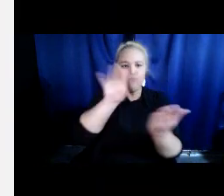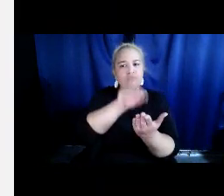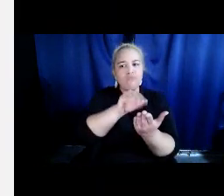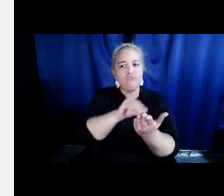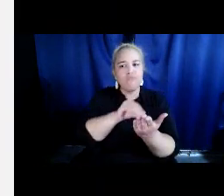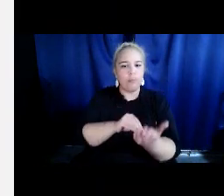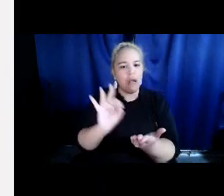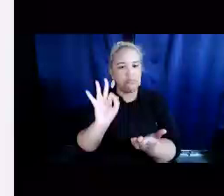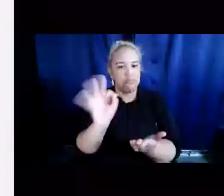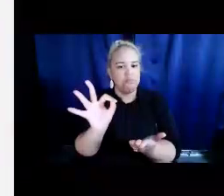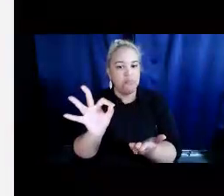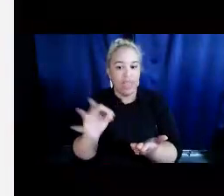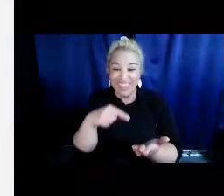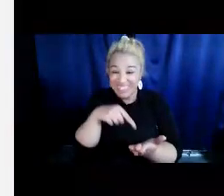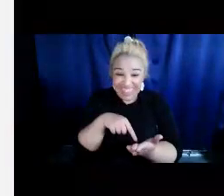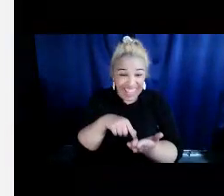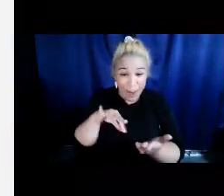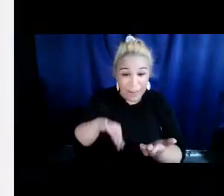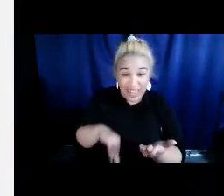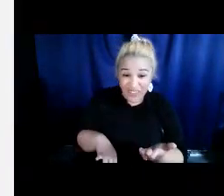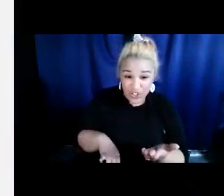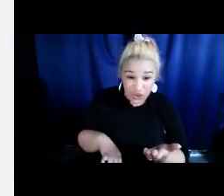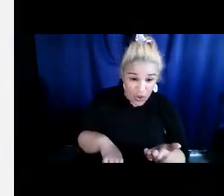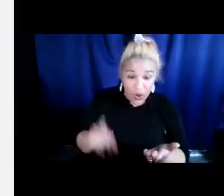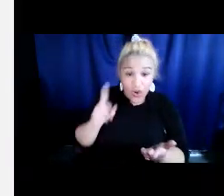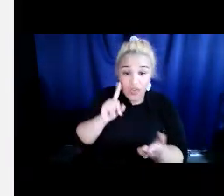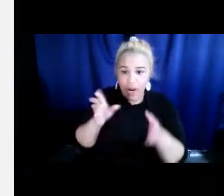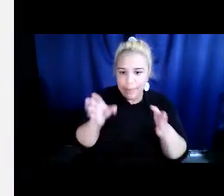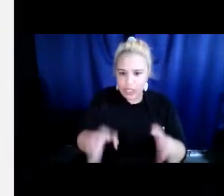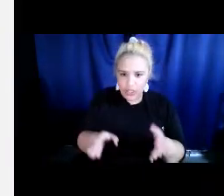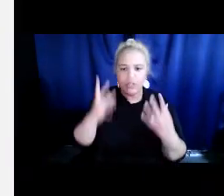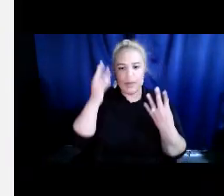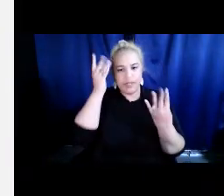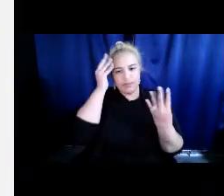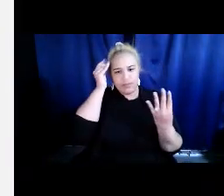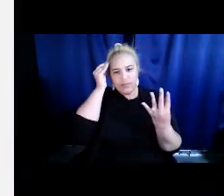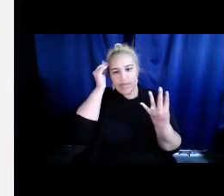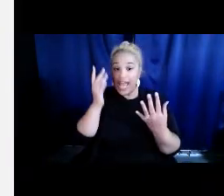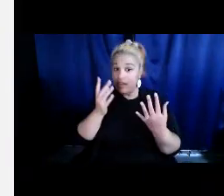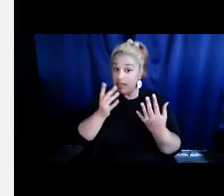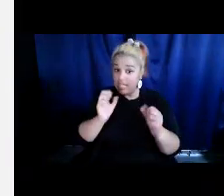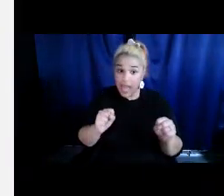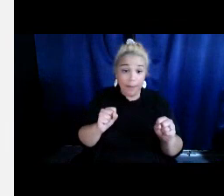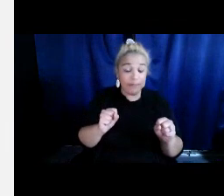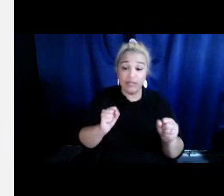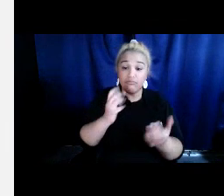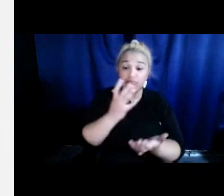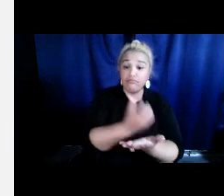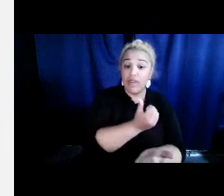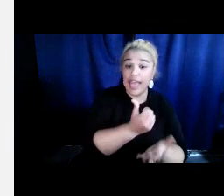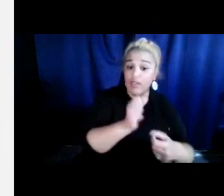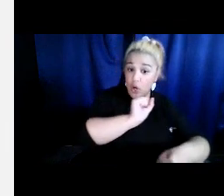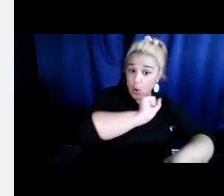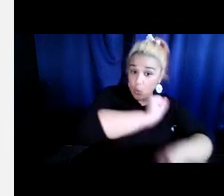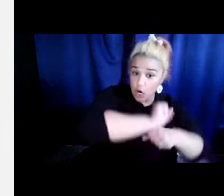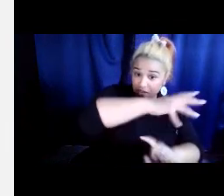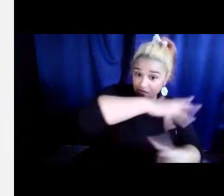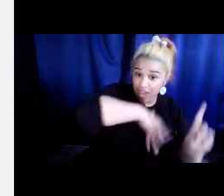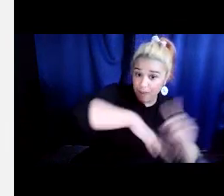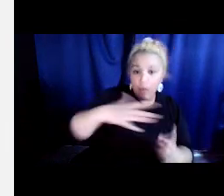when offering sensory spaces and tools? Sure, Cynthia. It's important to communicate the availability of